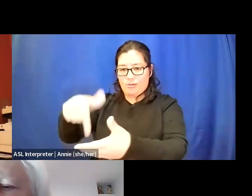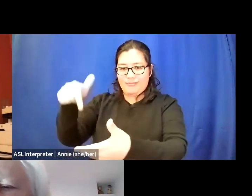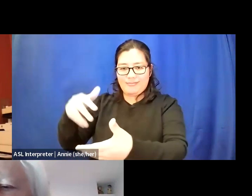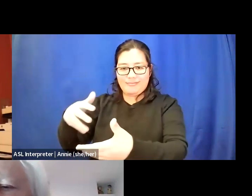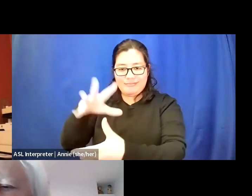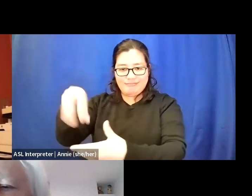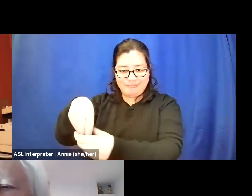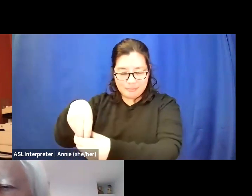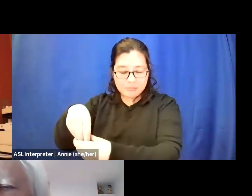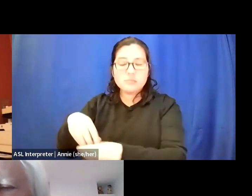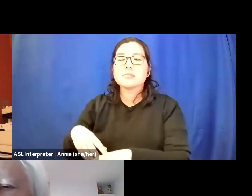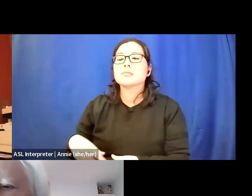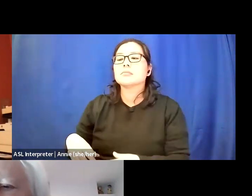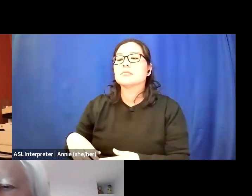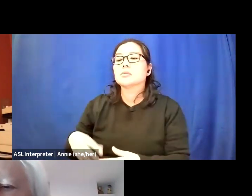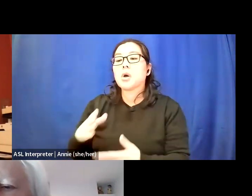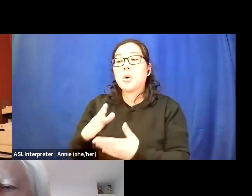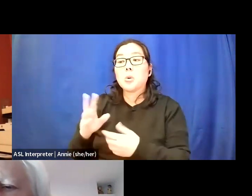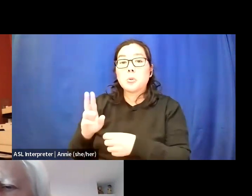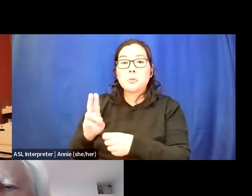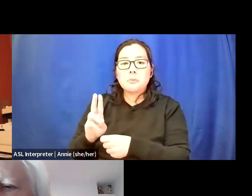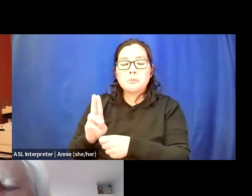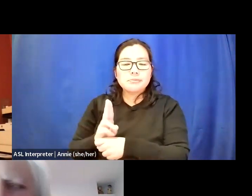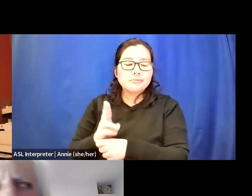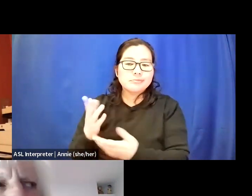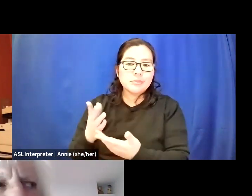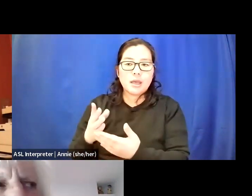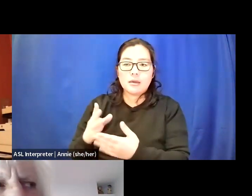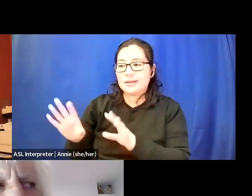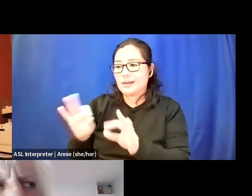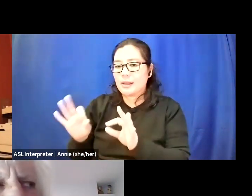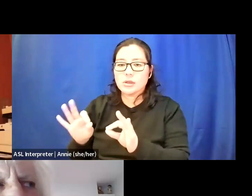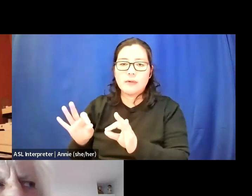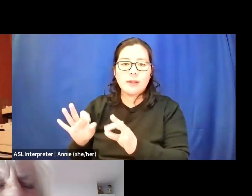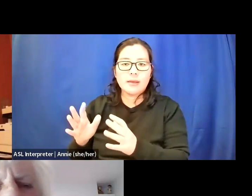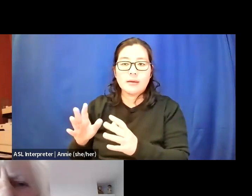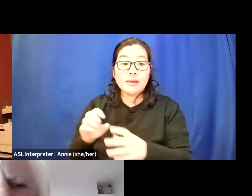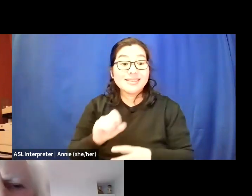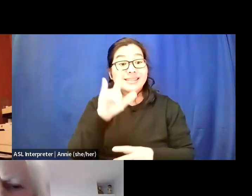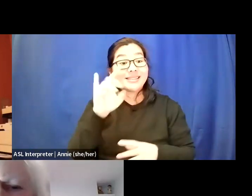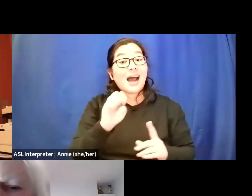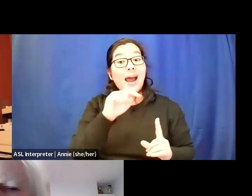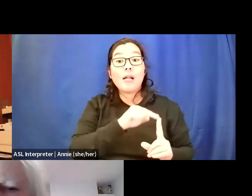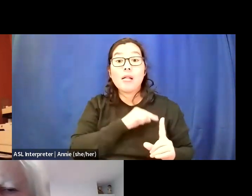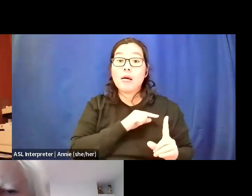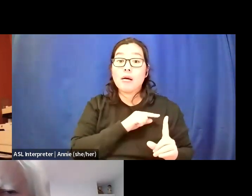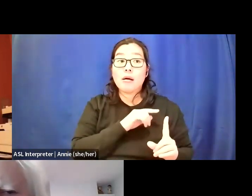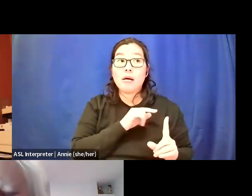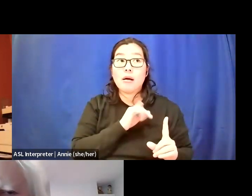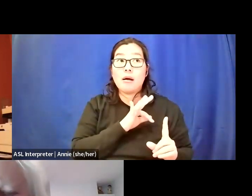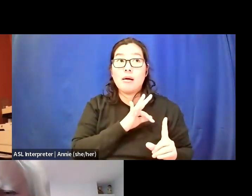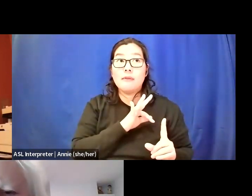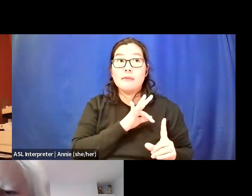some selection of a style of description keyed to the particular